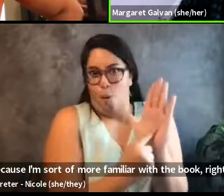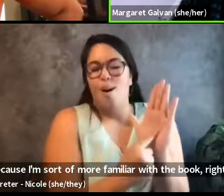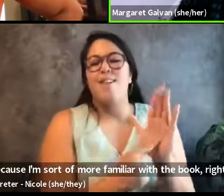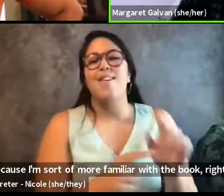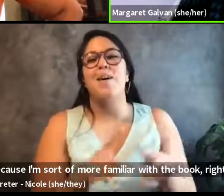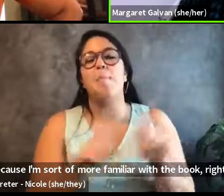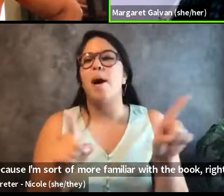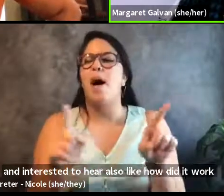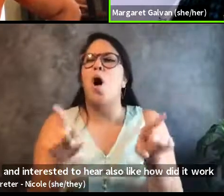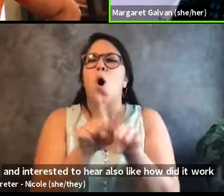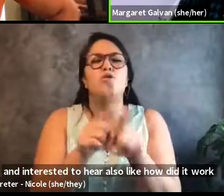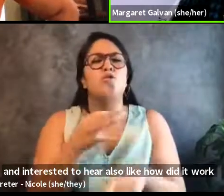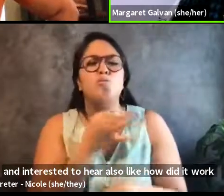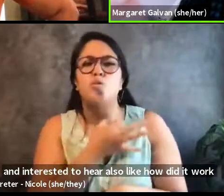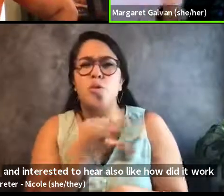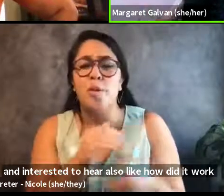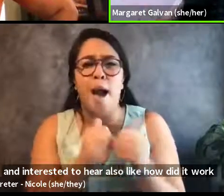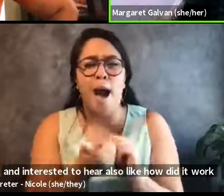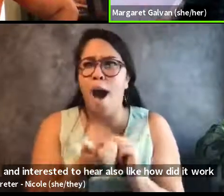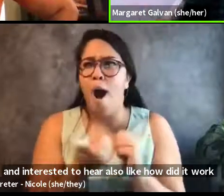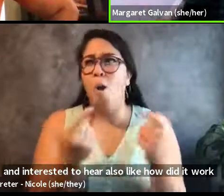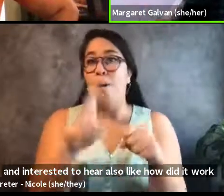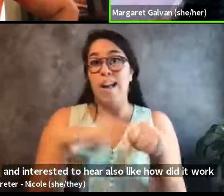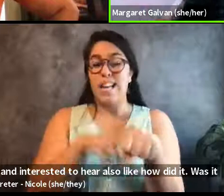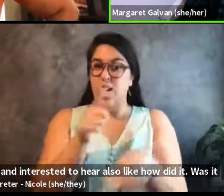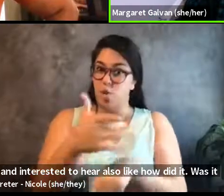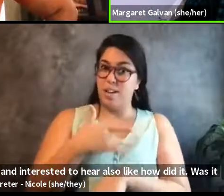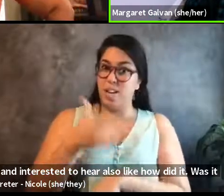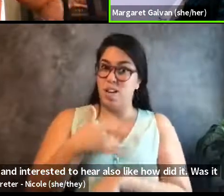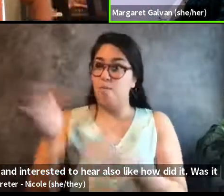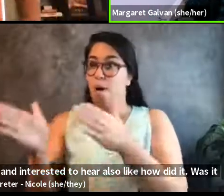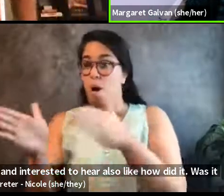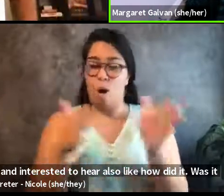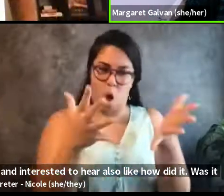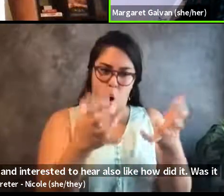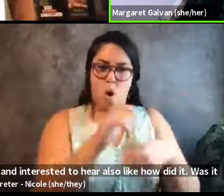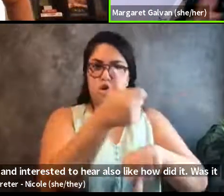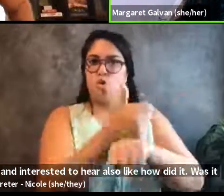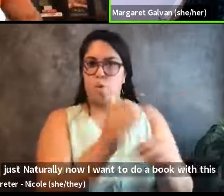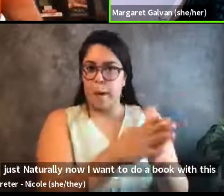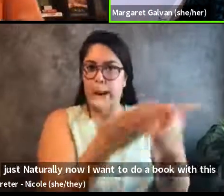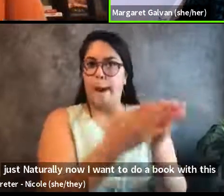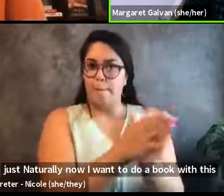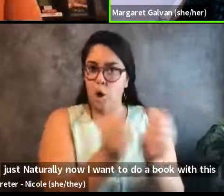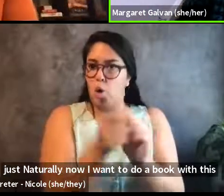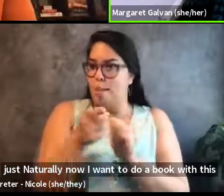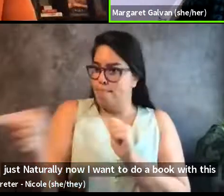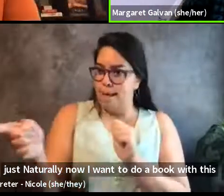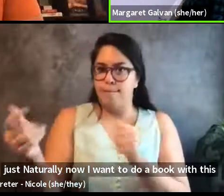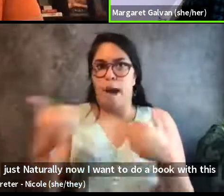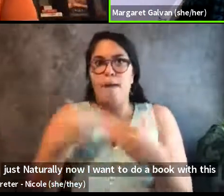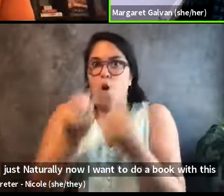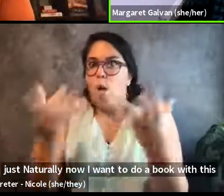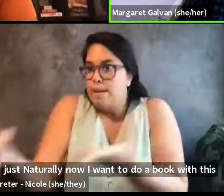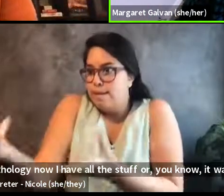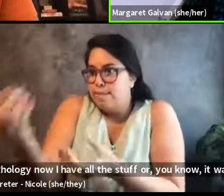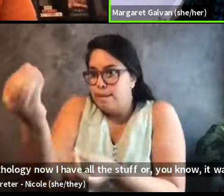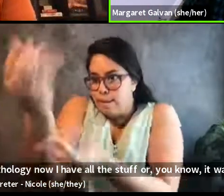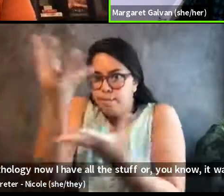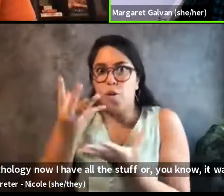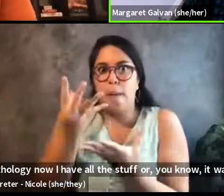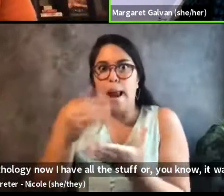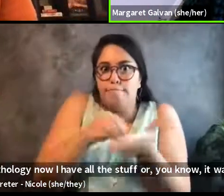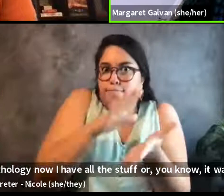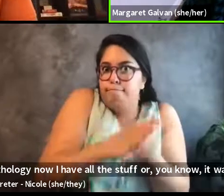like, how did it, was it just naturally now I want to do a book with this anthology? Now I have all the stuff or, you know, it was sort of